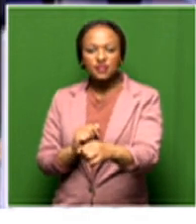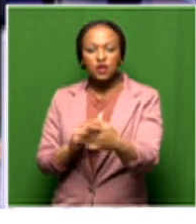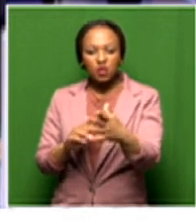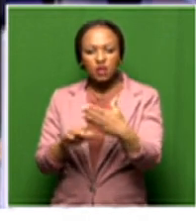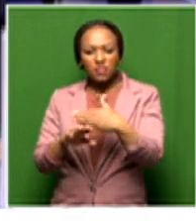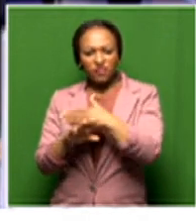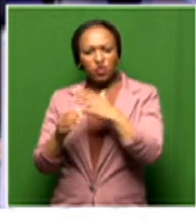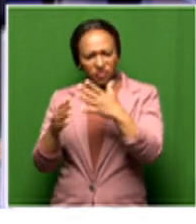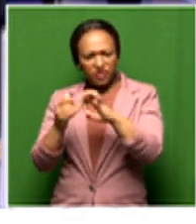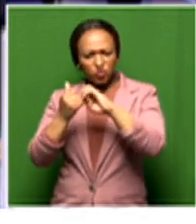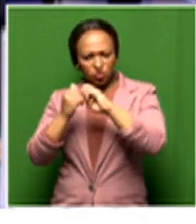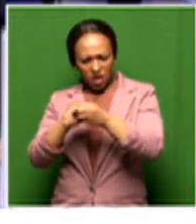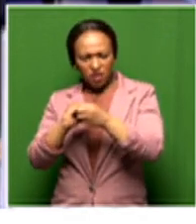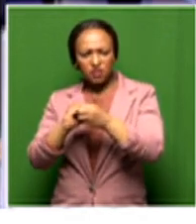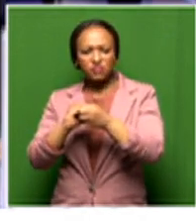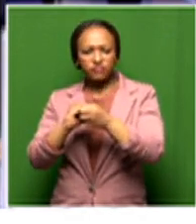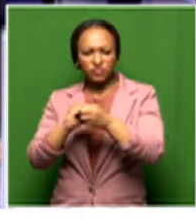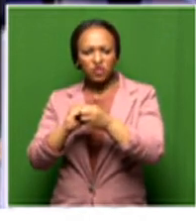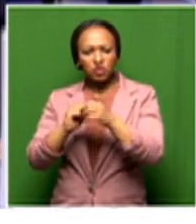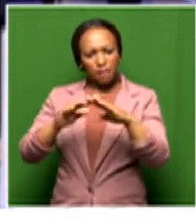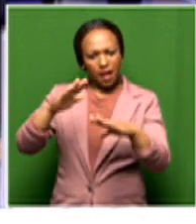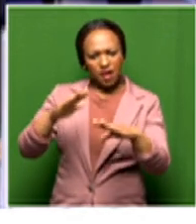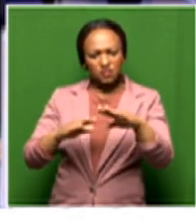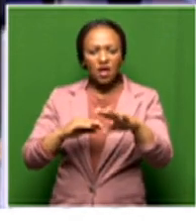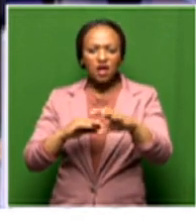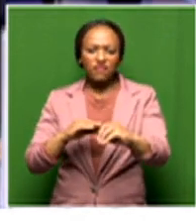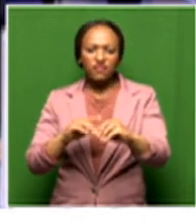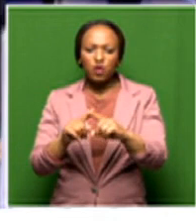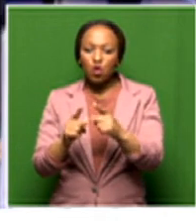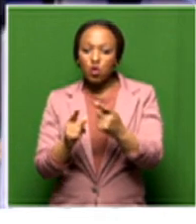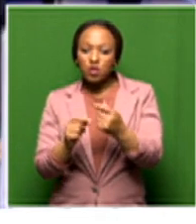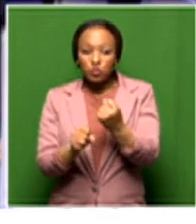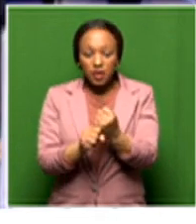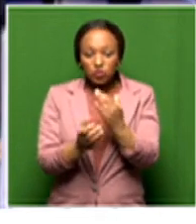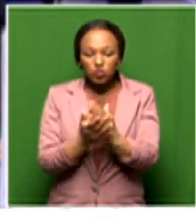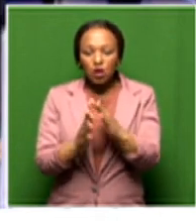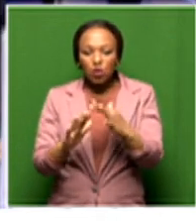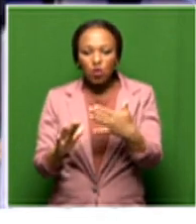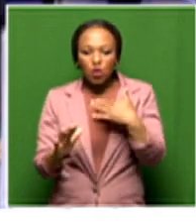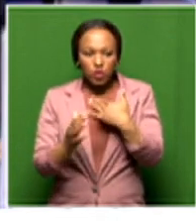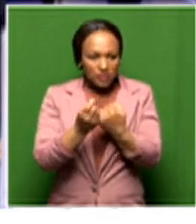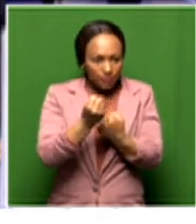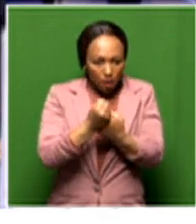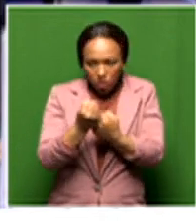have tried to ensure that we are pretty balanced in terms of how we ensure that we provide our